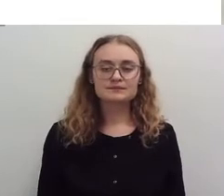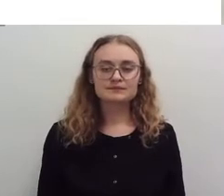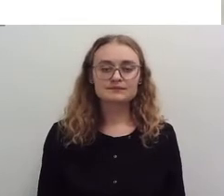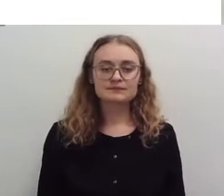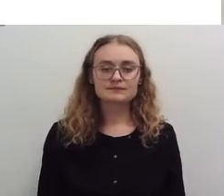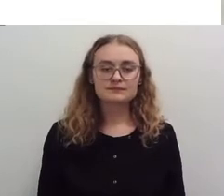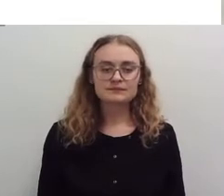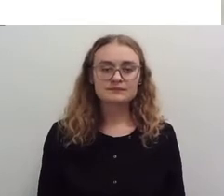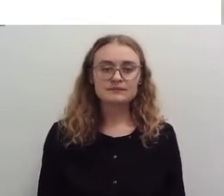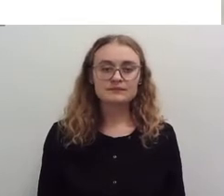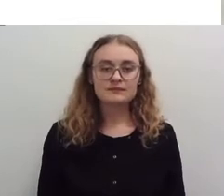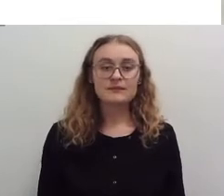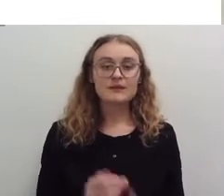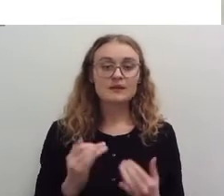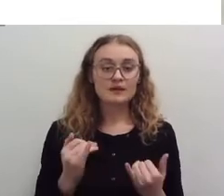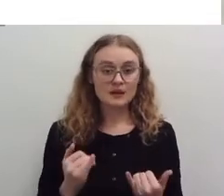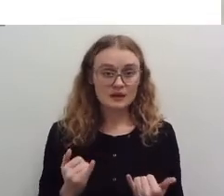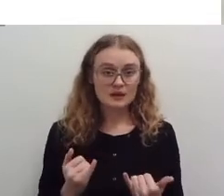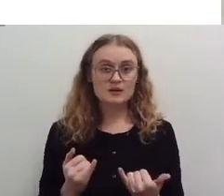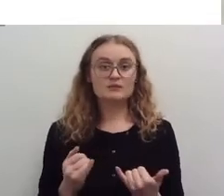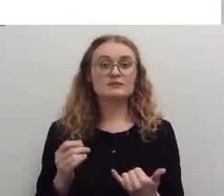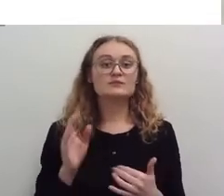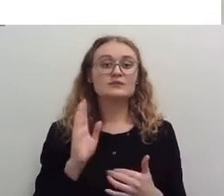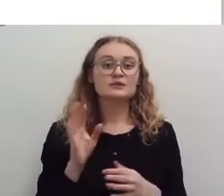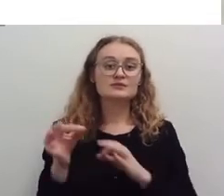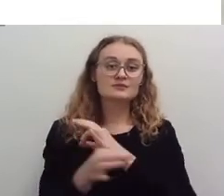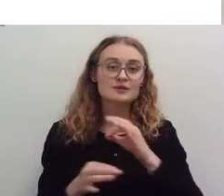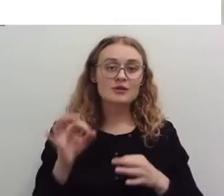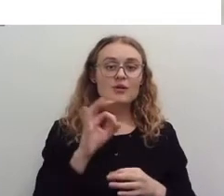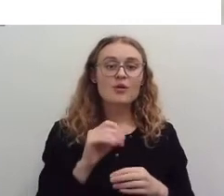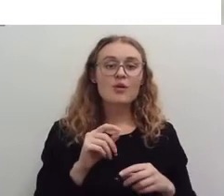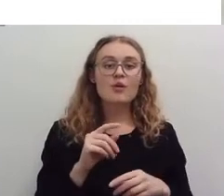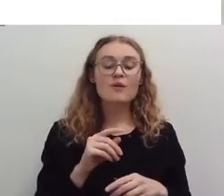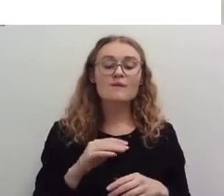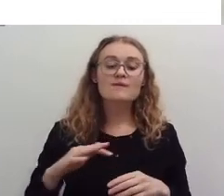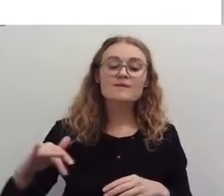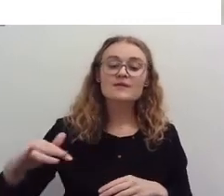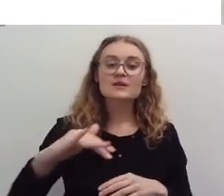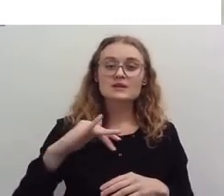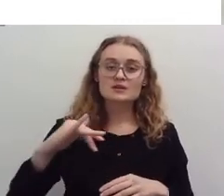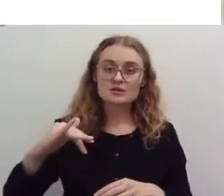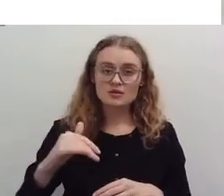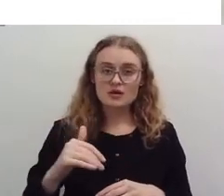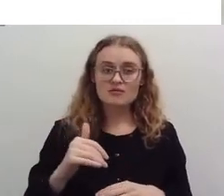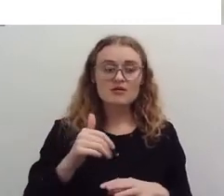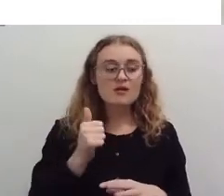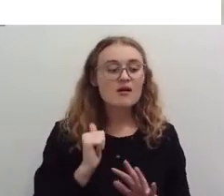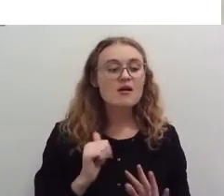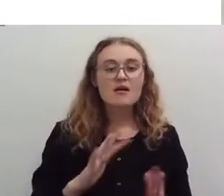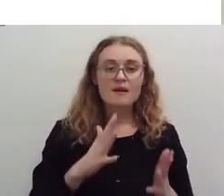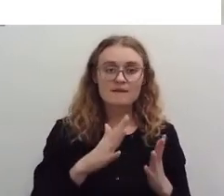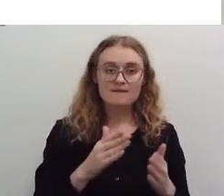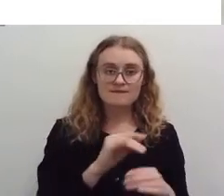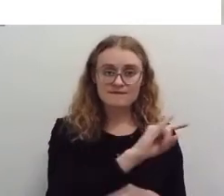civil society when it comes to empowering vulnerable children, and we will start by giving the panelists the